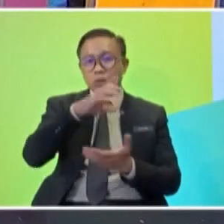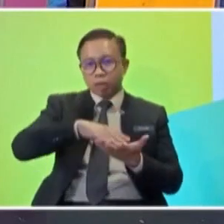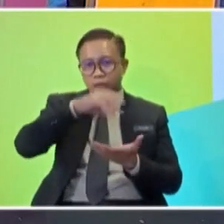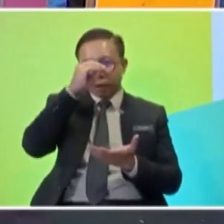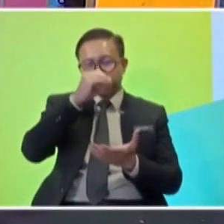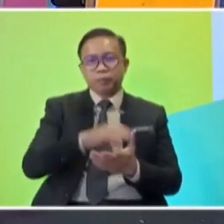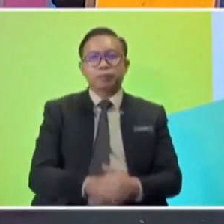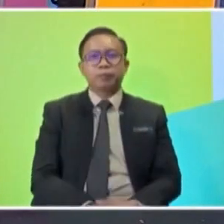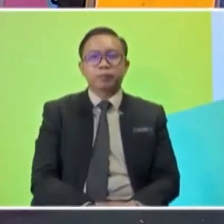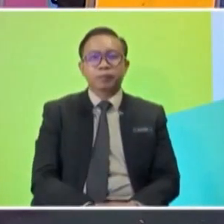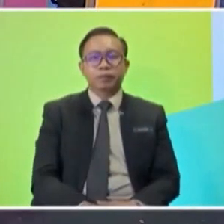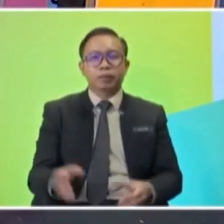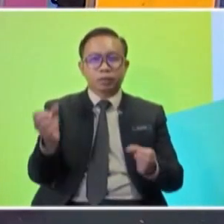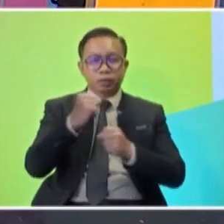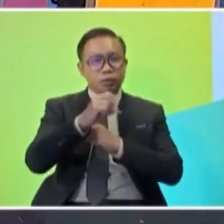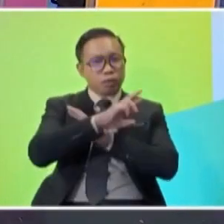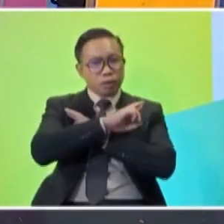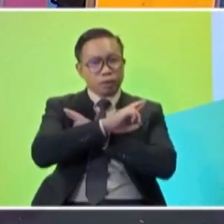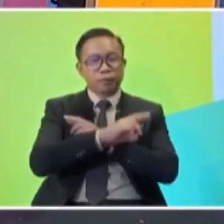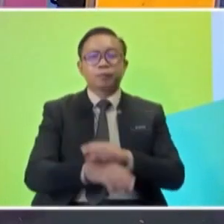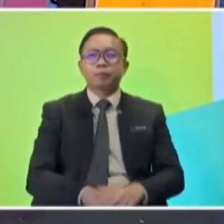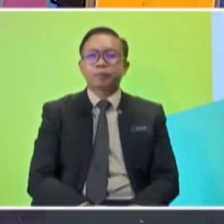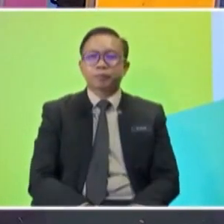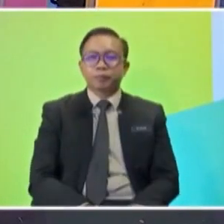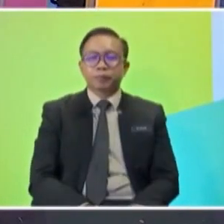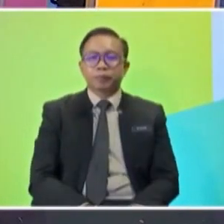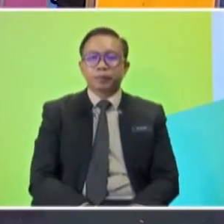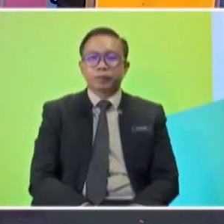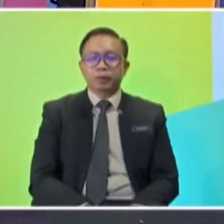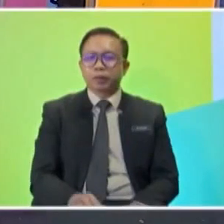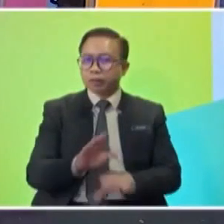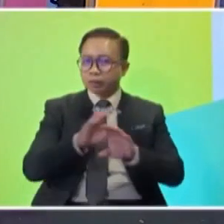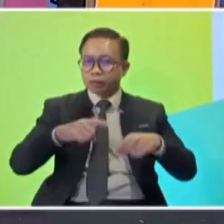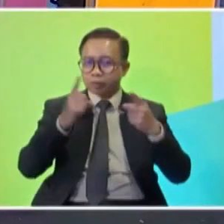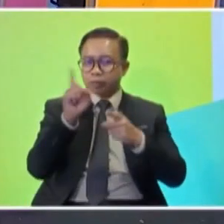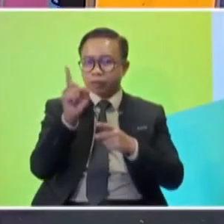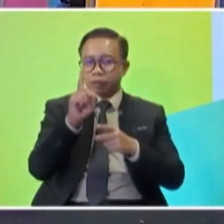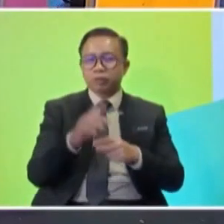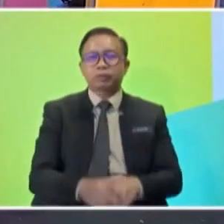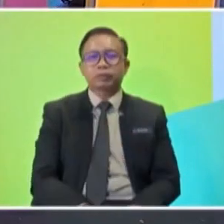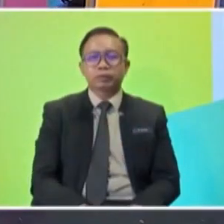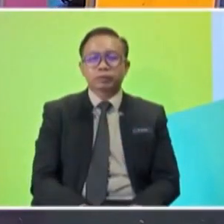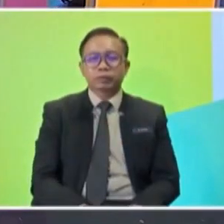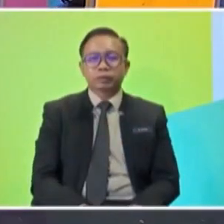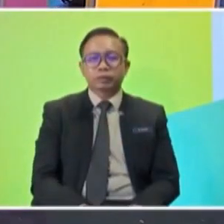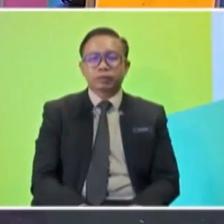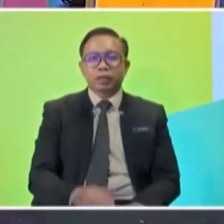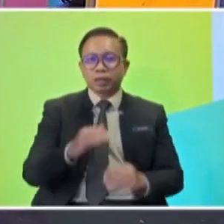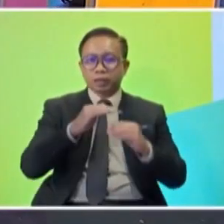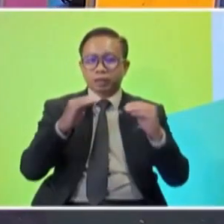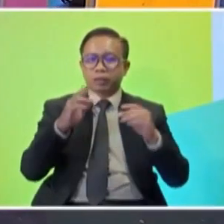one more skill to learn. So, but first, sir, we're going to take a short break. Is that okay, all right? Okay, sure. Okay, for those of you watching at home, don't go anywhere. We'll be right back here for Tahap